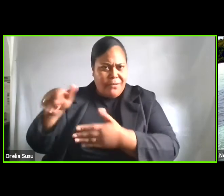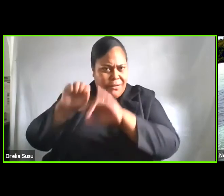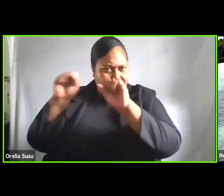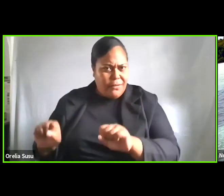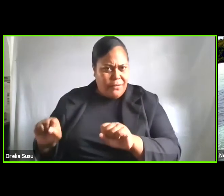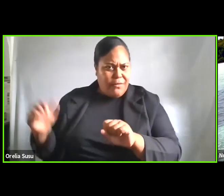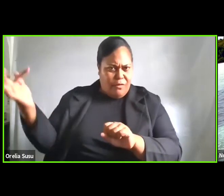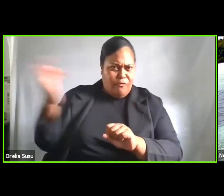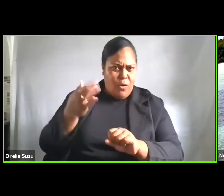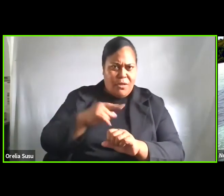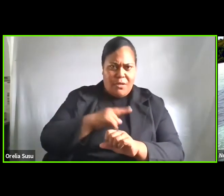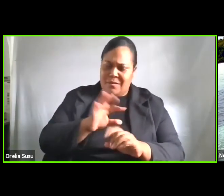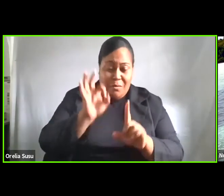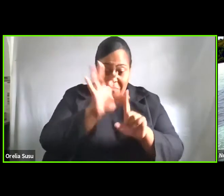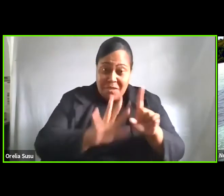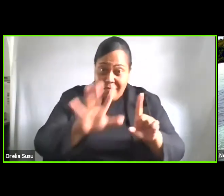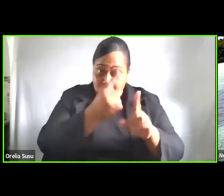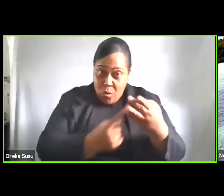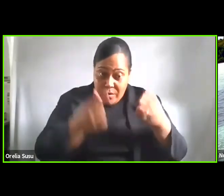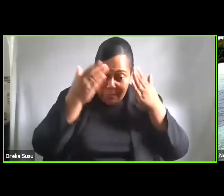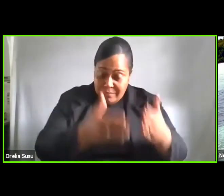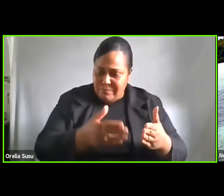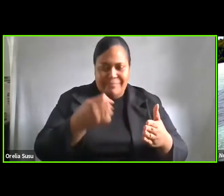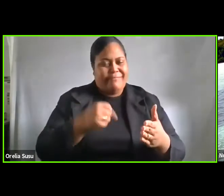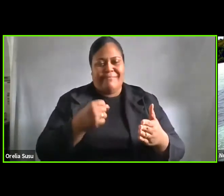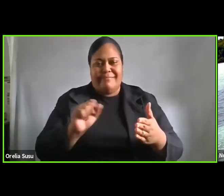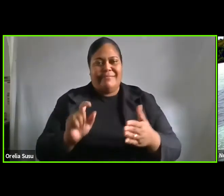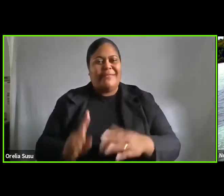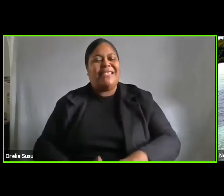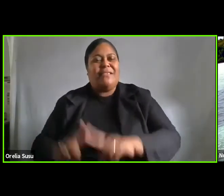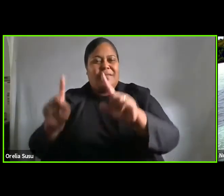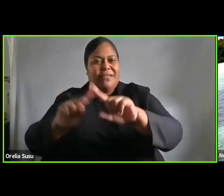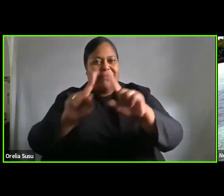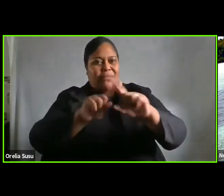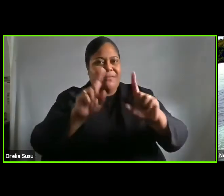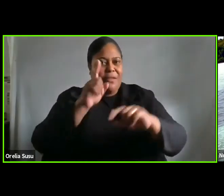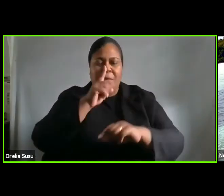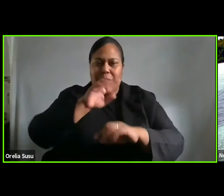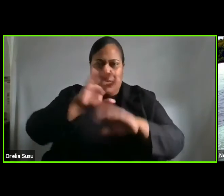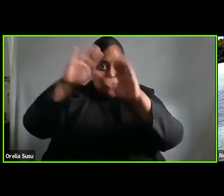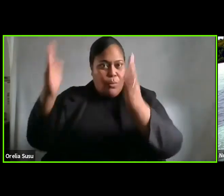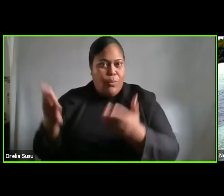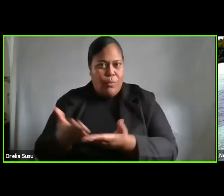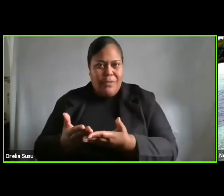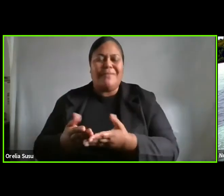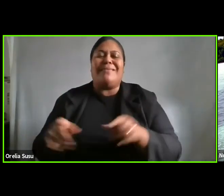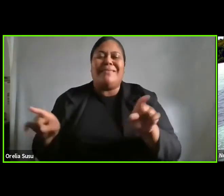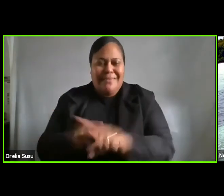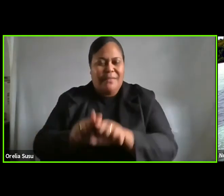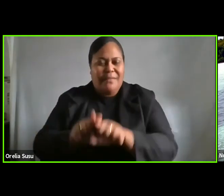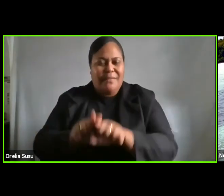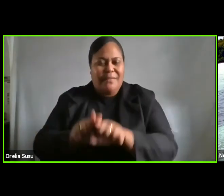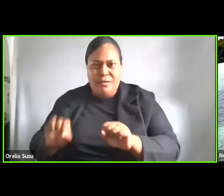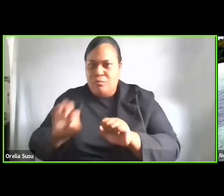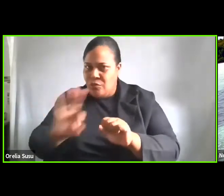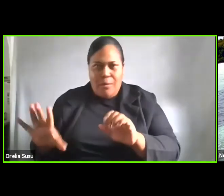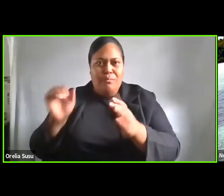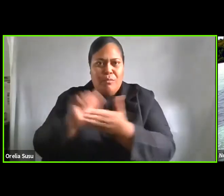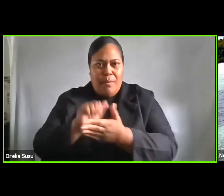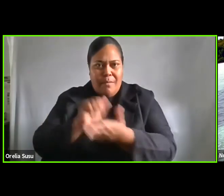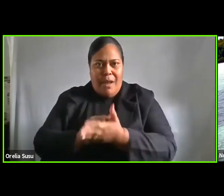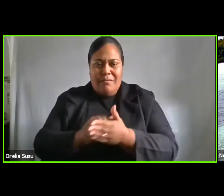about Pacific people doing these things. It's people of all colors from around the world and a very systemic set of injustices that we have to